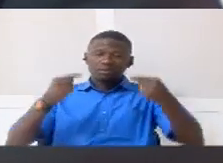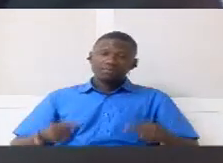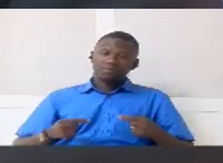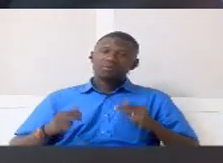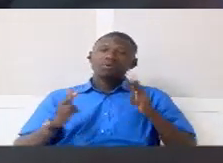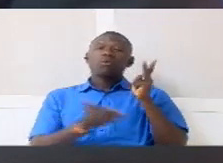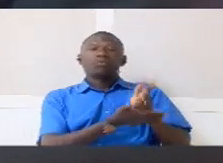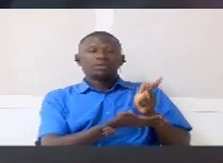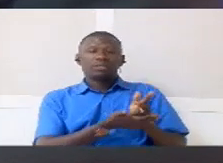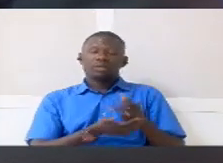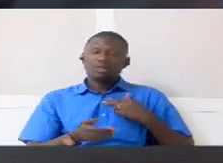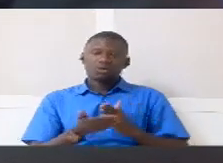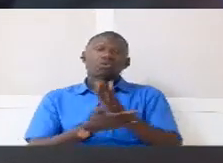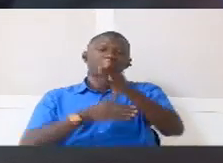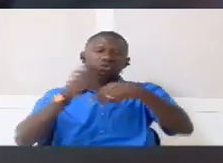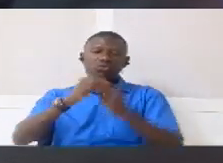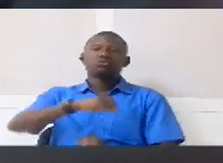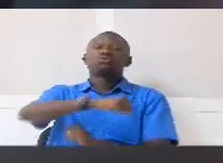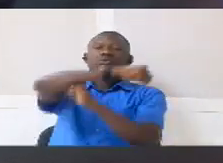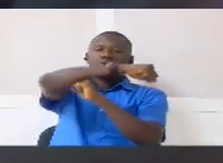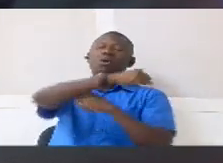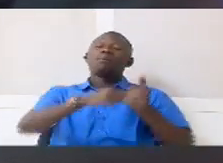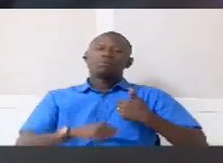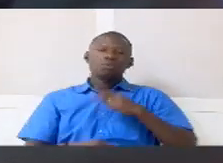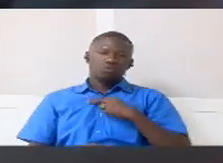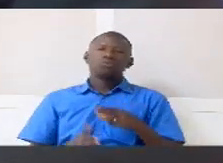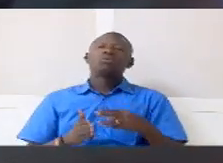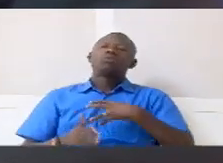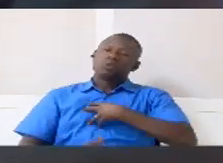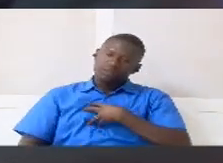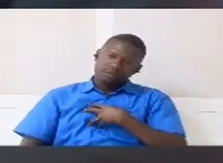continued support to those victims who need it.